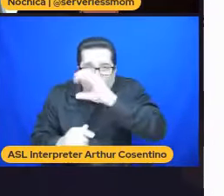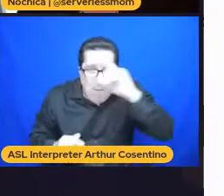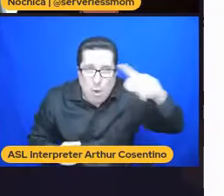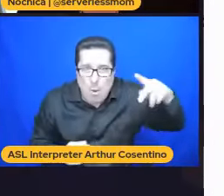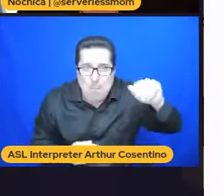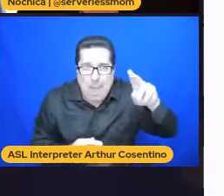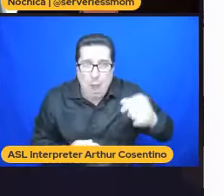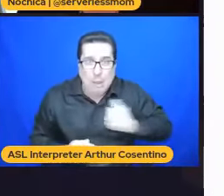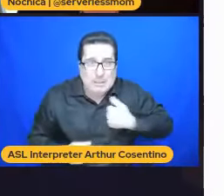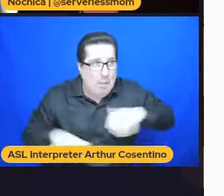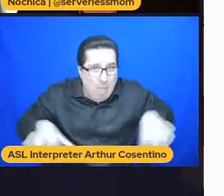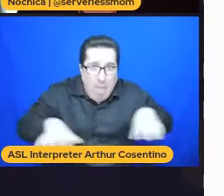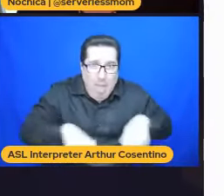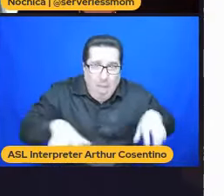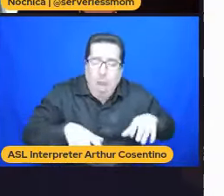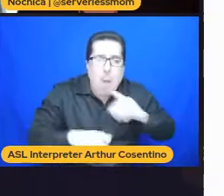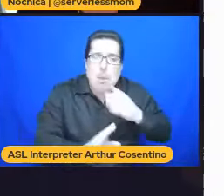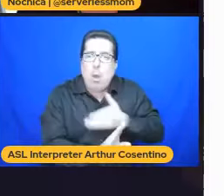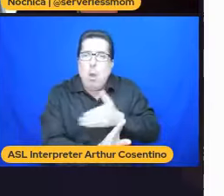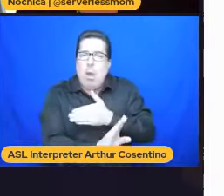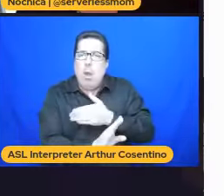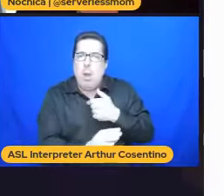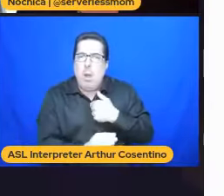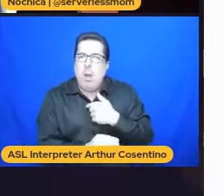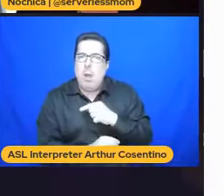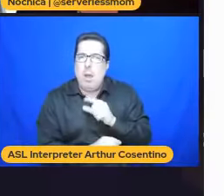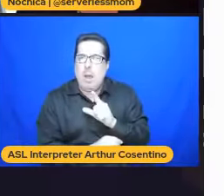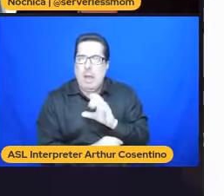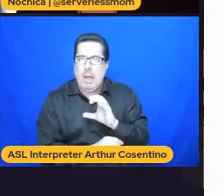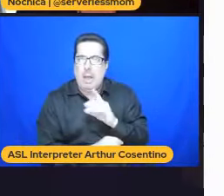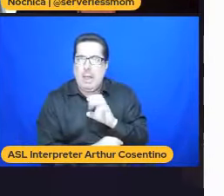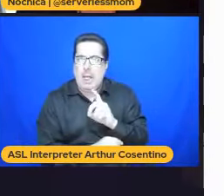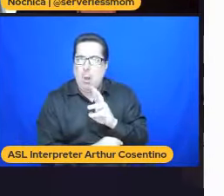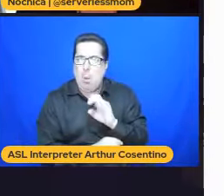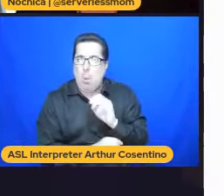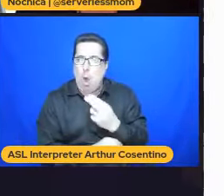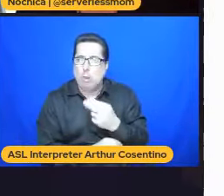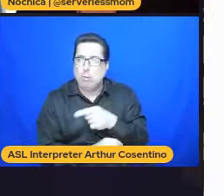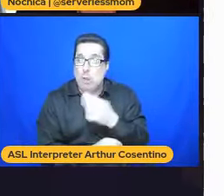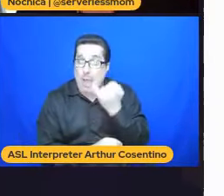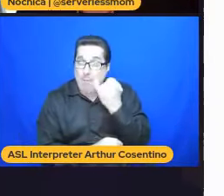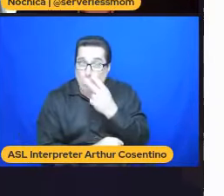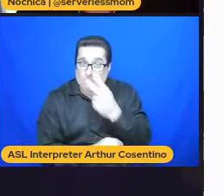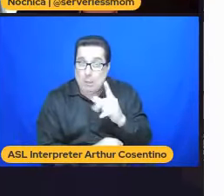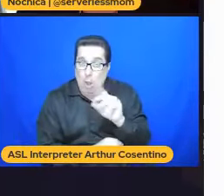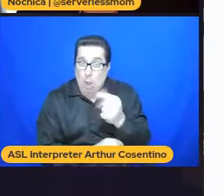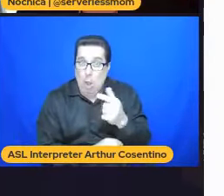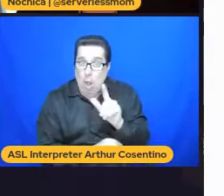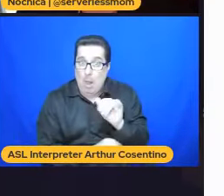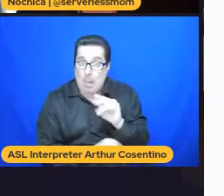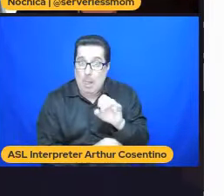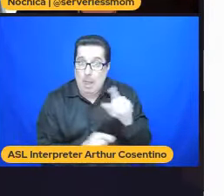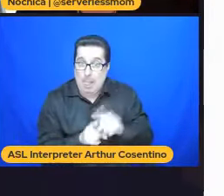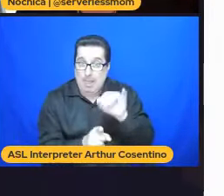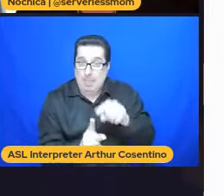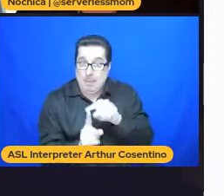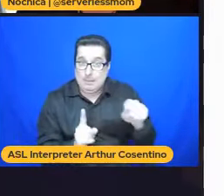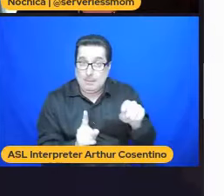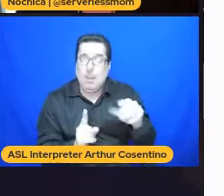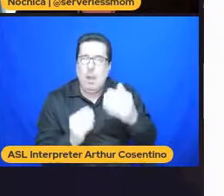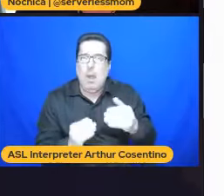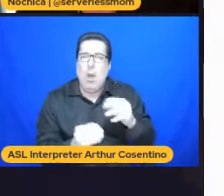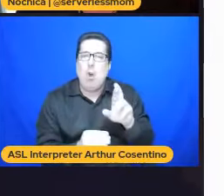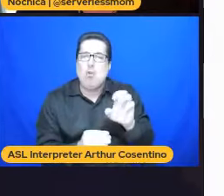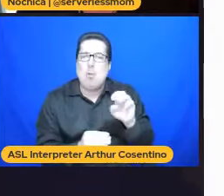the legwork ahead of time to say, hey, CloudWatch, when you see a log event like a log line like this, go ahead and emit a